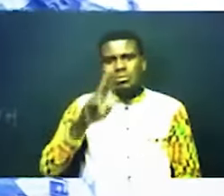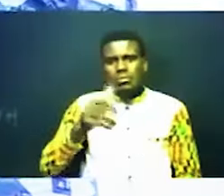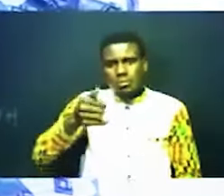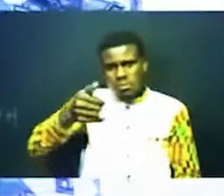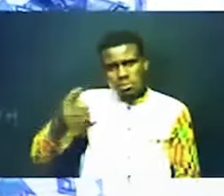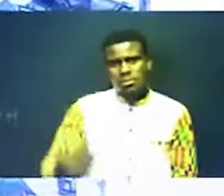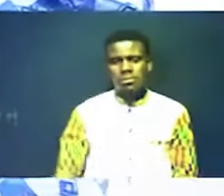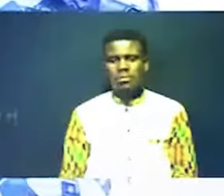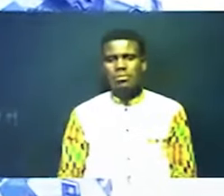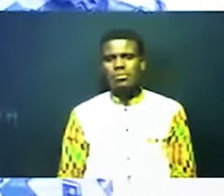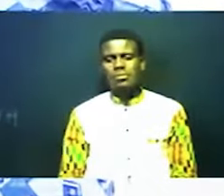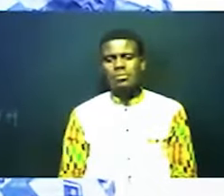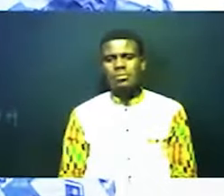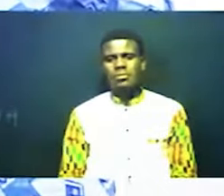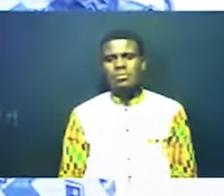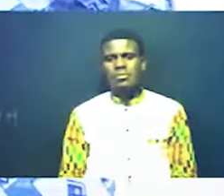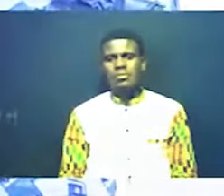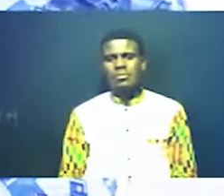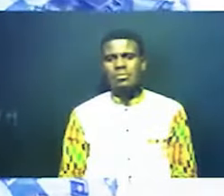rebellious.